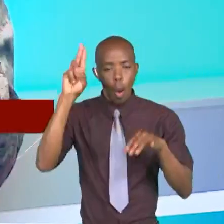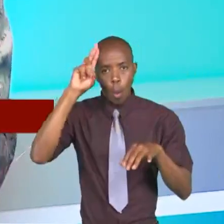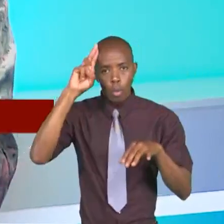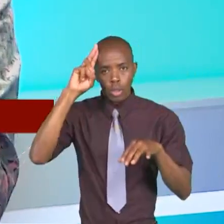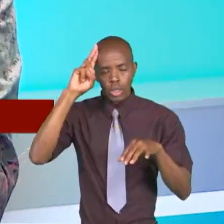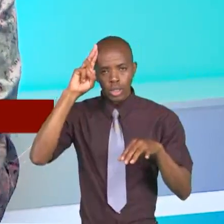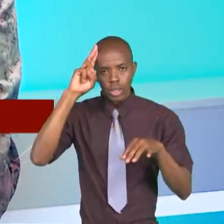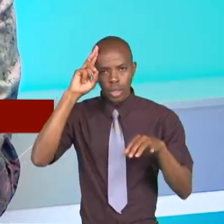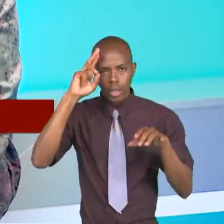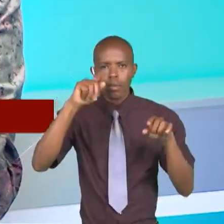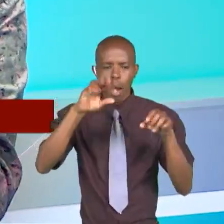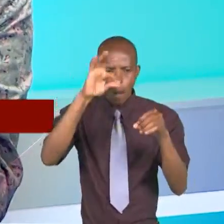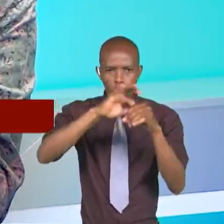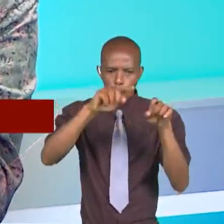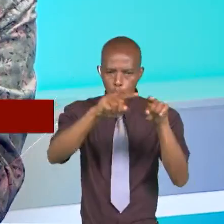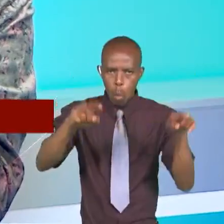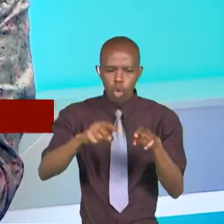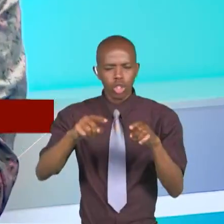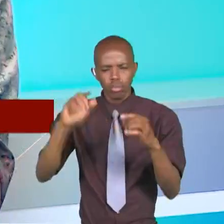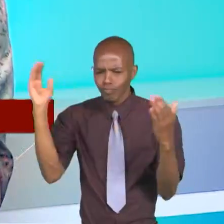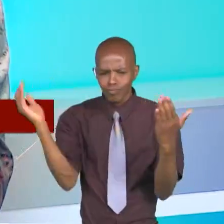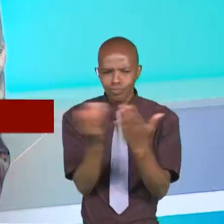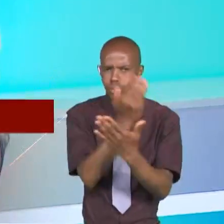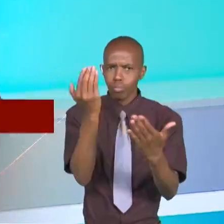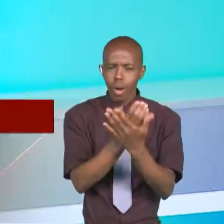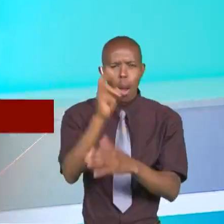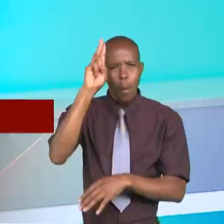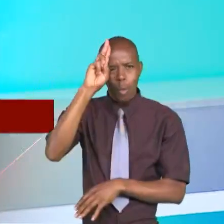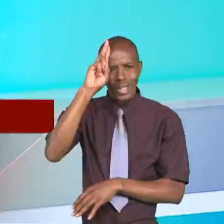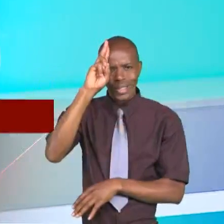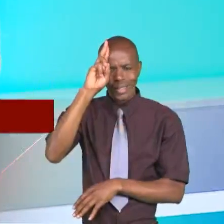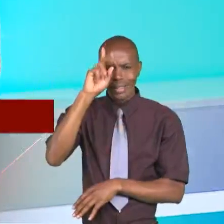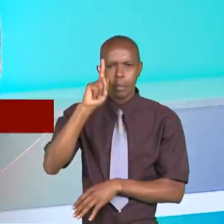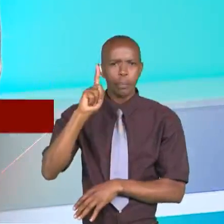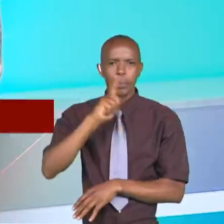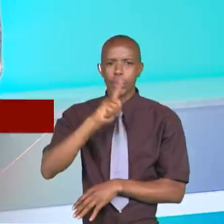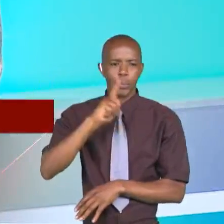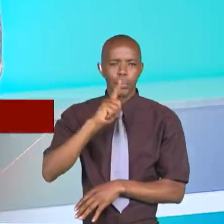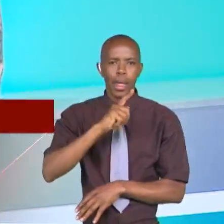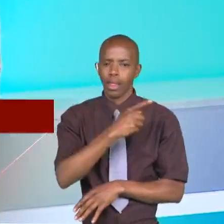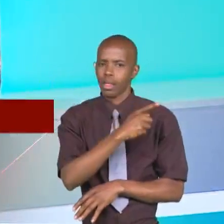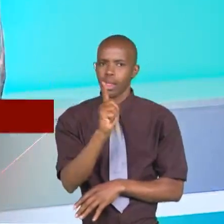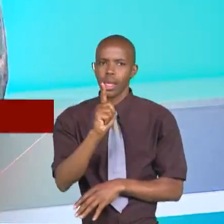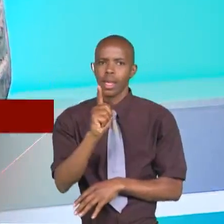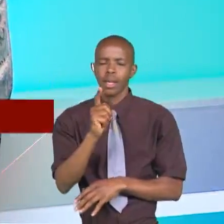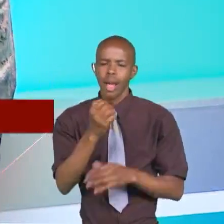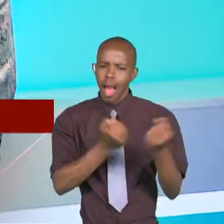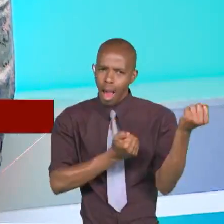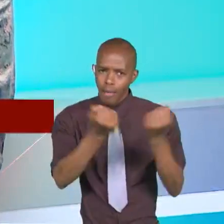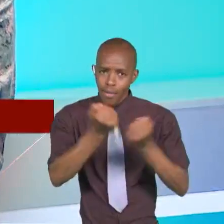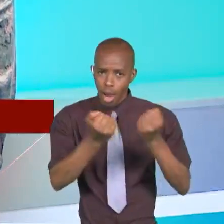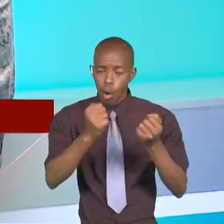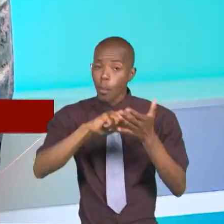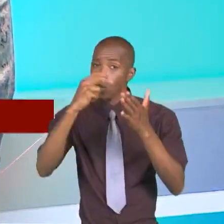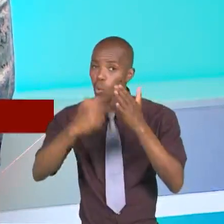the ballots. But let me tell you, people were so tough. They hanged at that particular vehicle to the end, and therefore